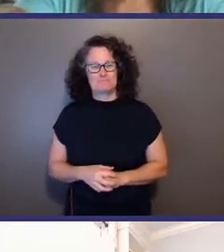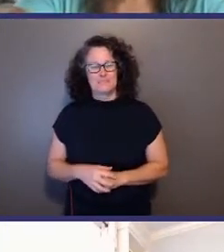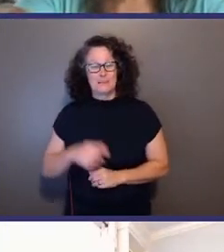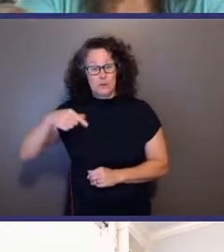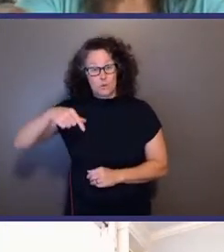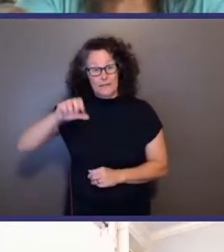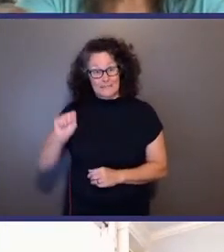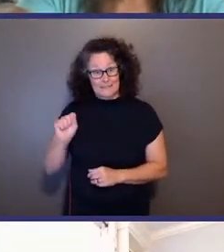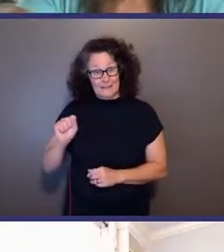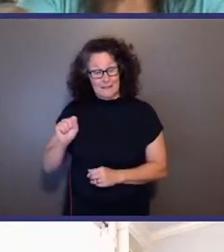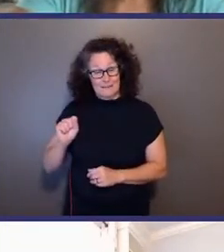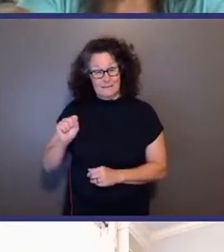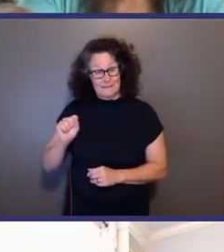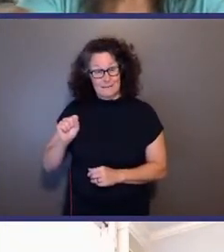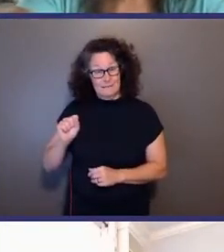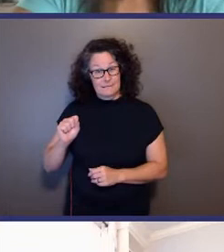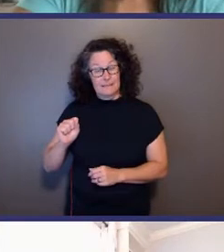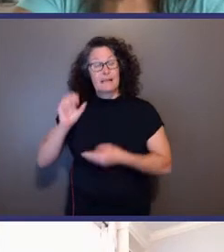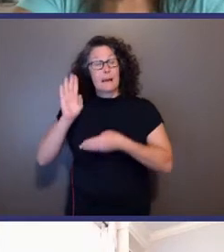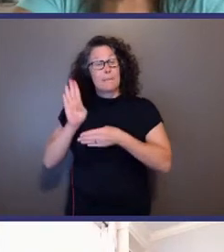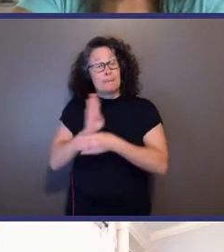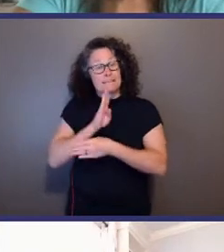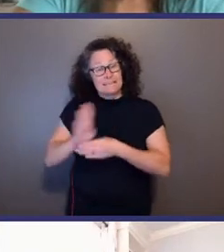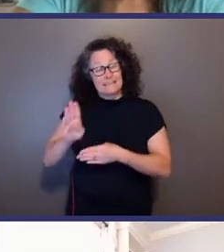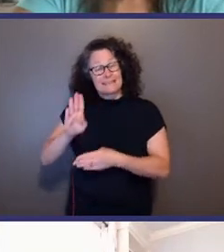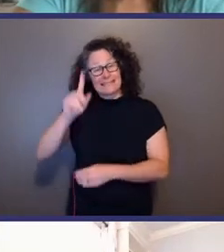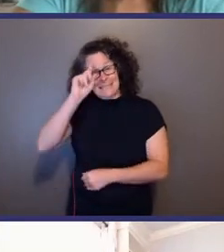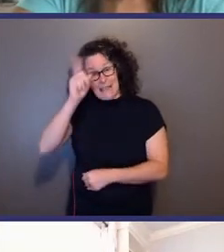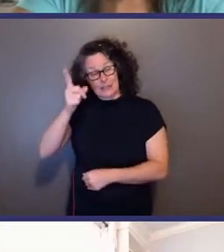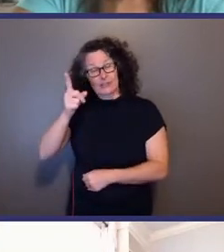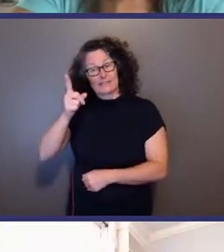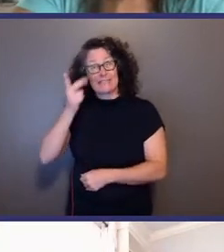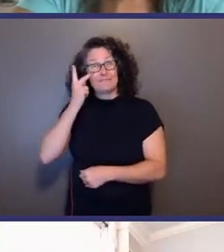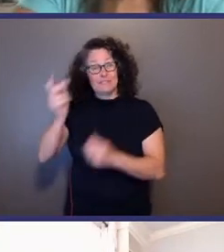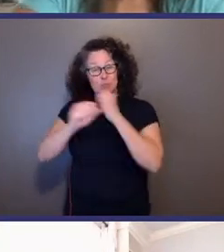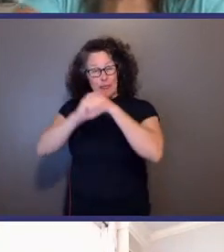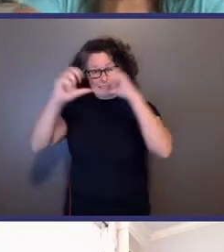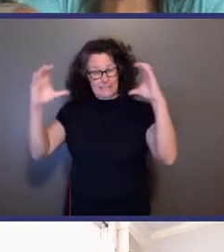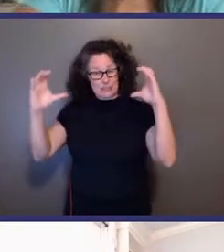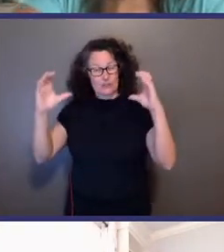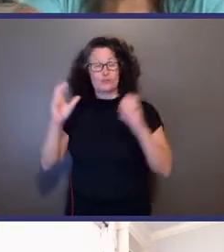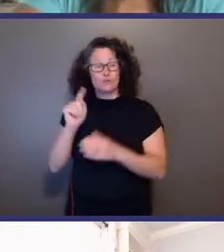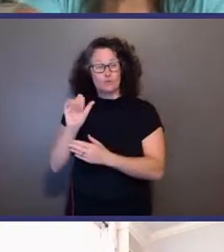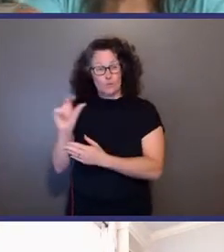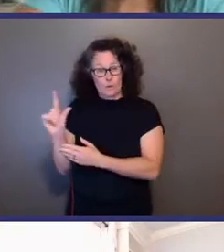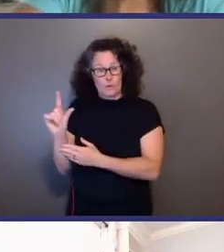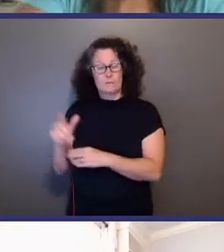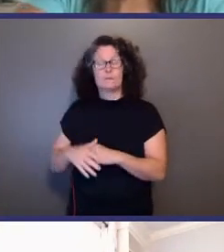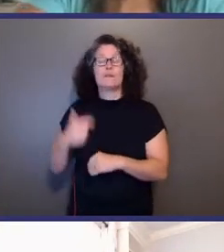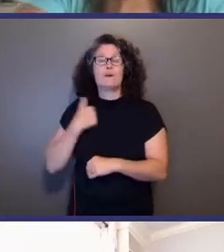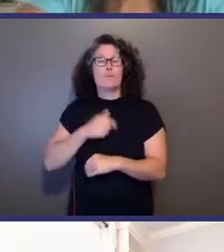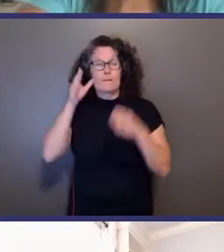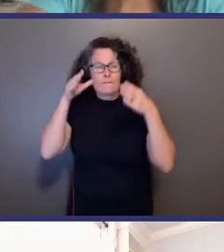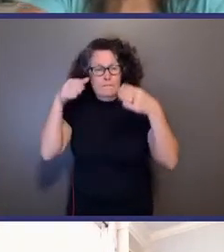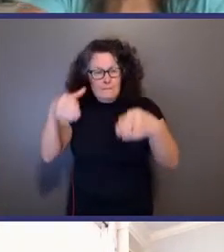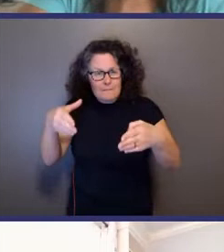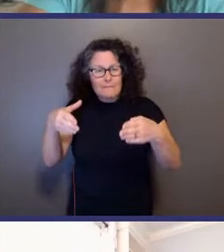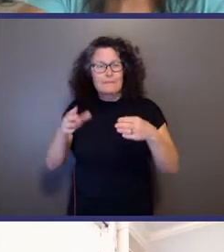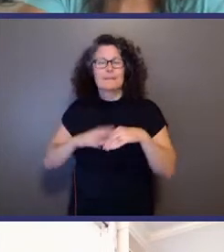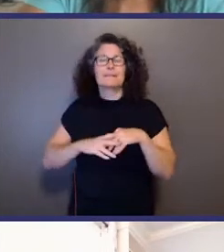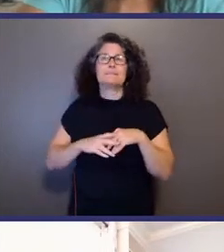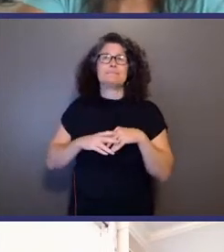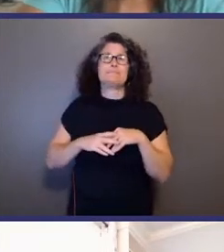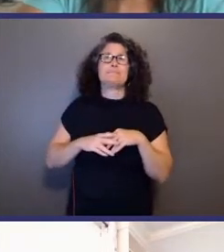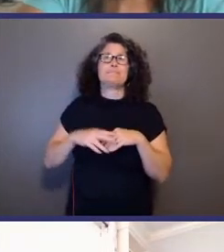QuickSight is a business intelligence visualization tool, and then we actually targeting a very